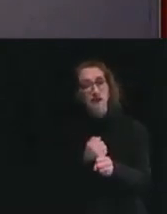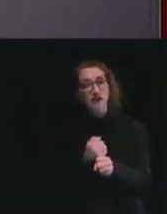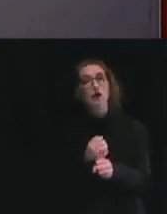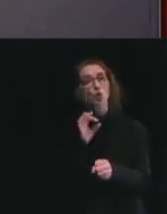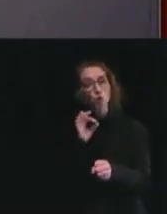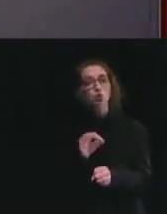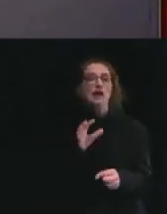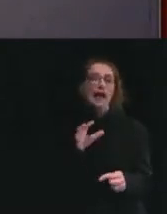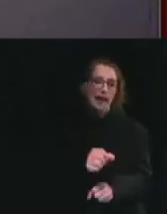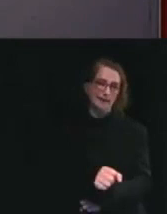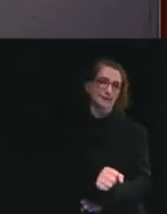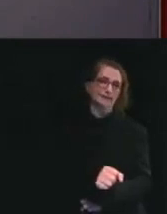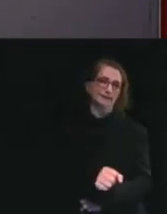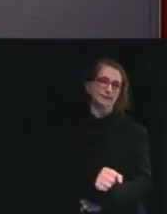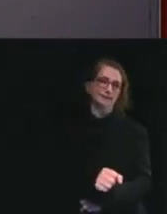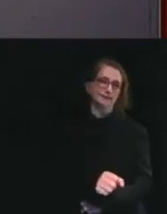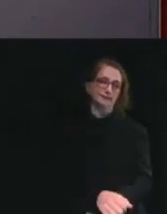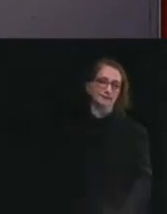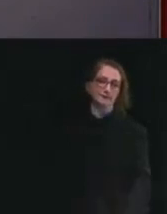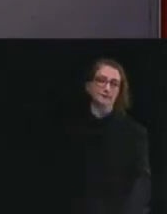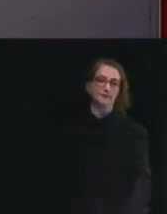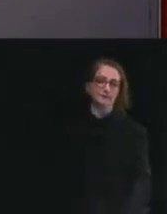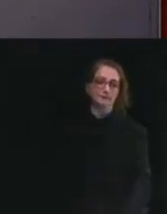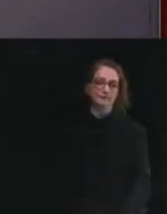those hybridly employed and freelancers.